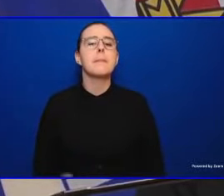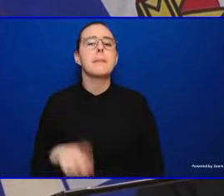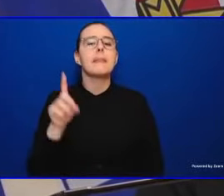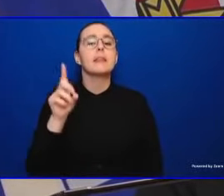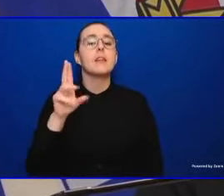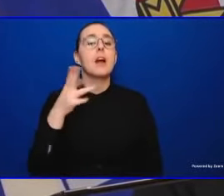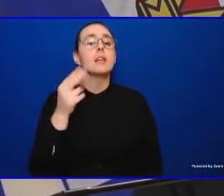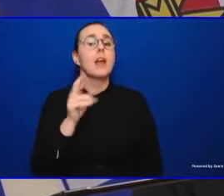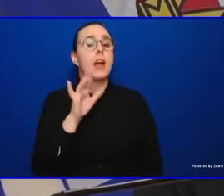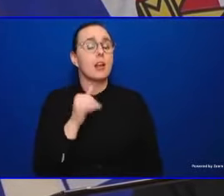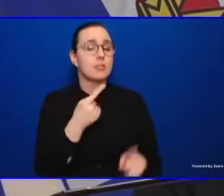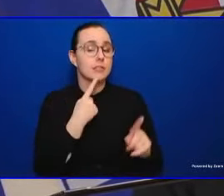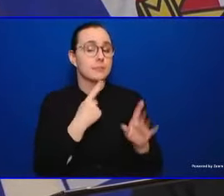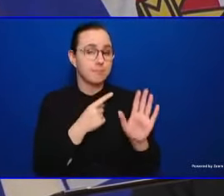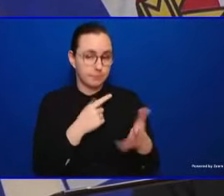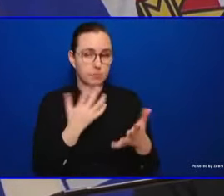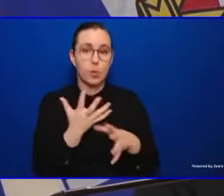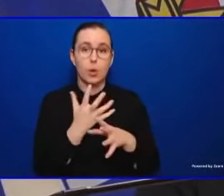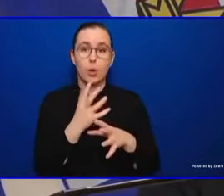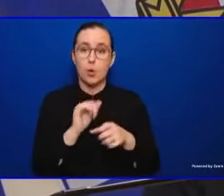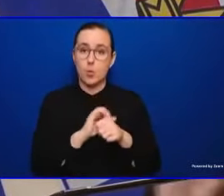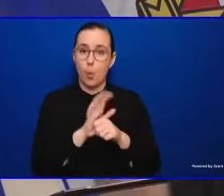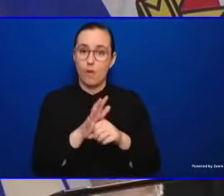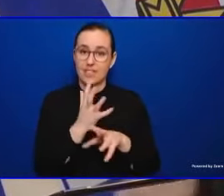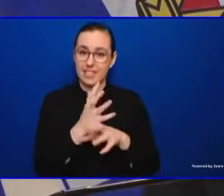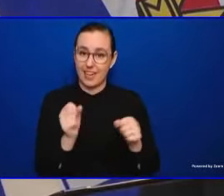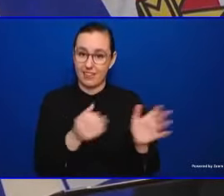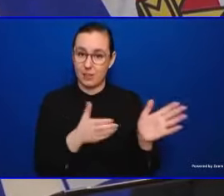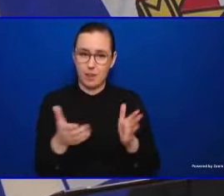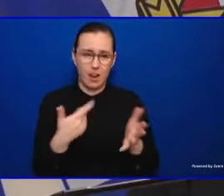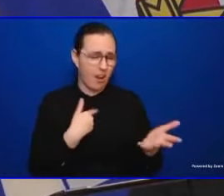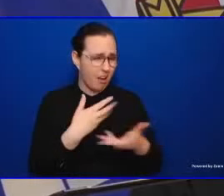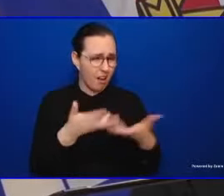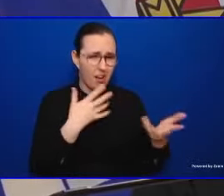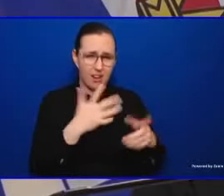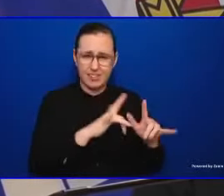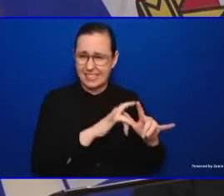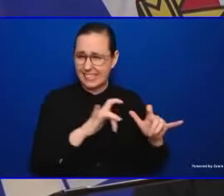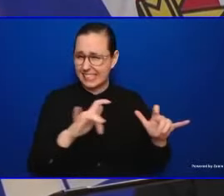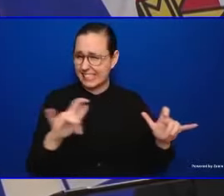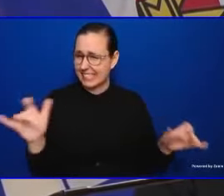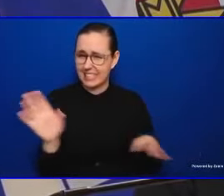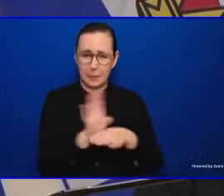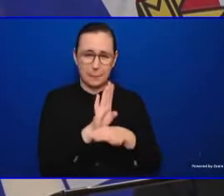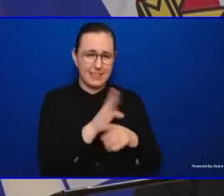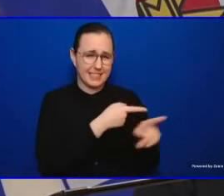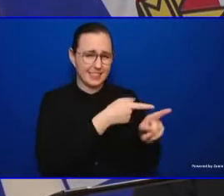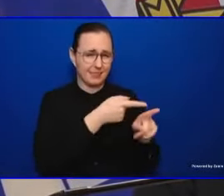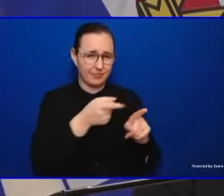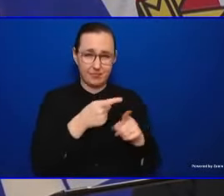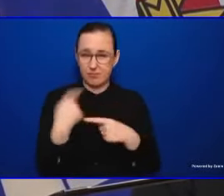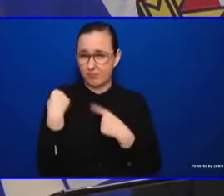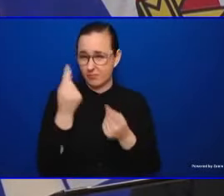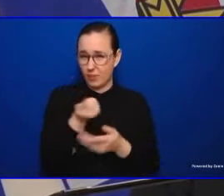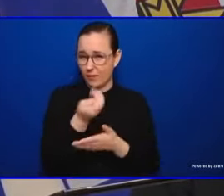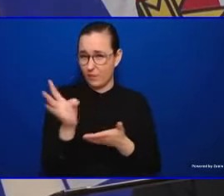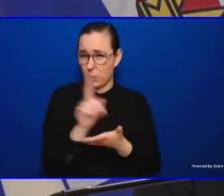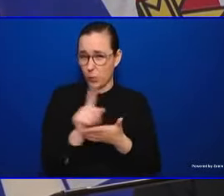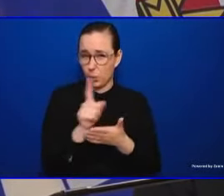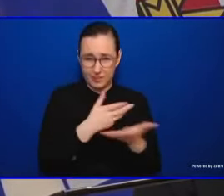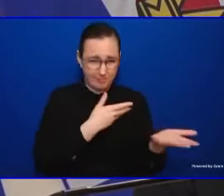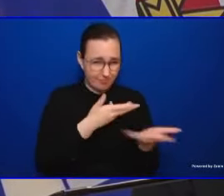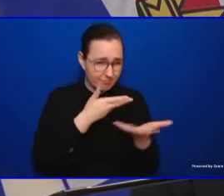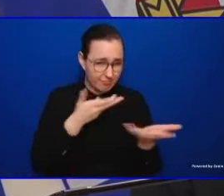the last few weeks. And many of the sectors, I think of the food processing plants, for example, they